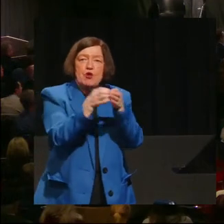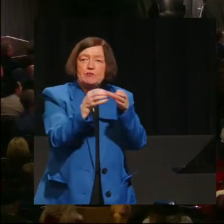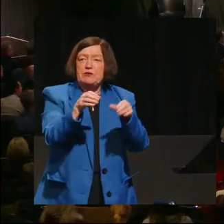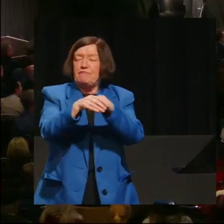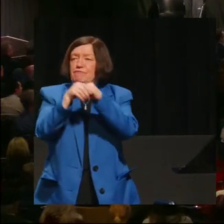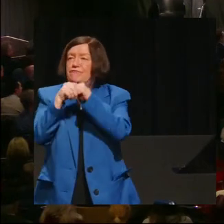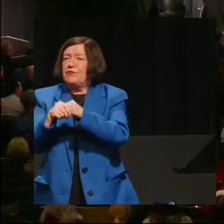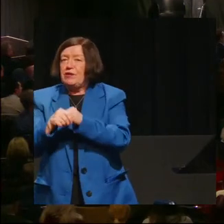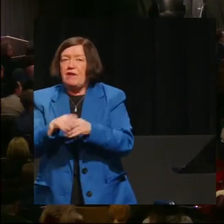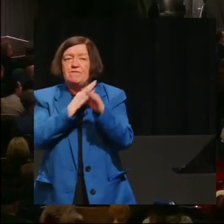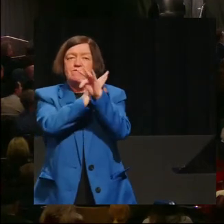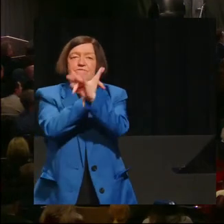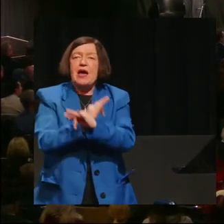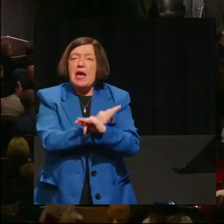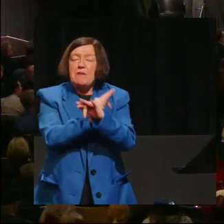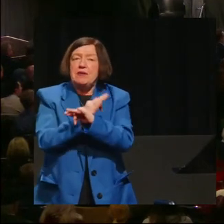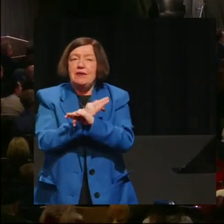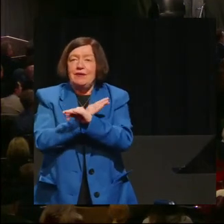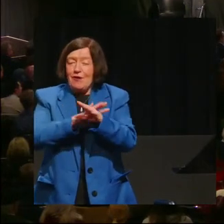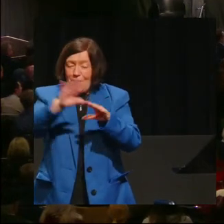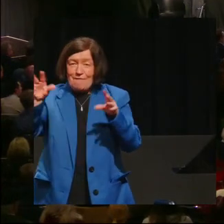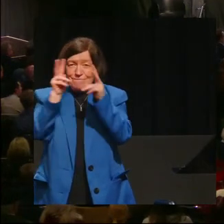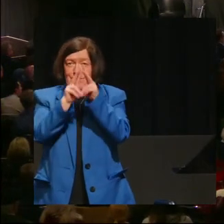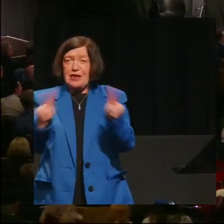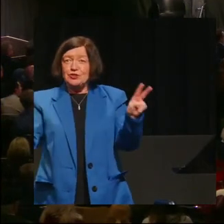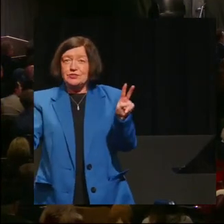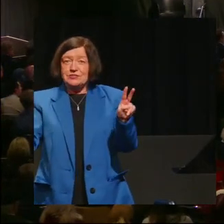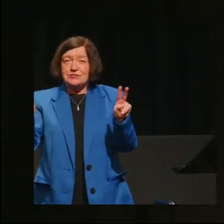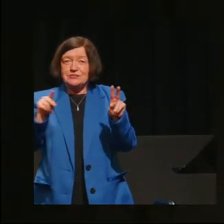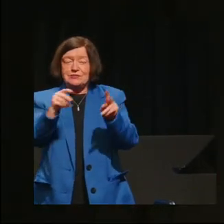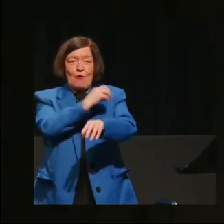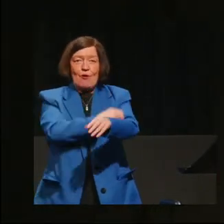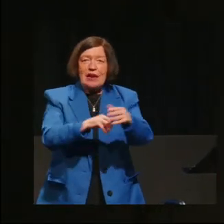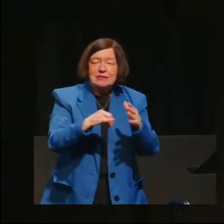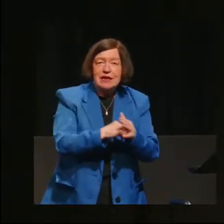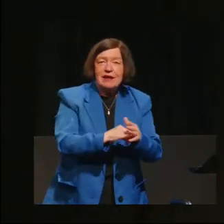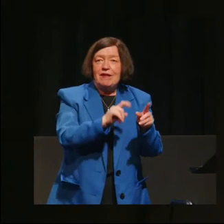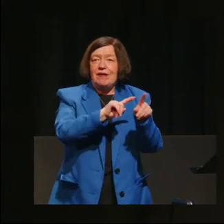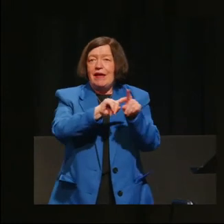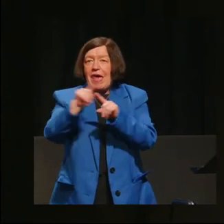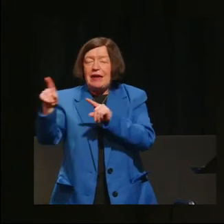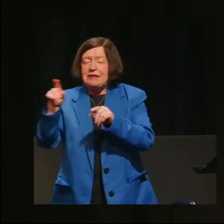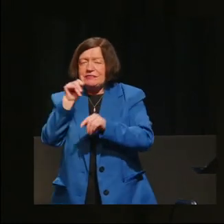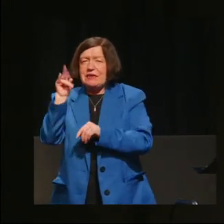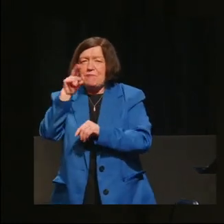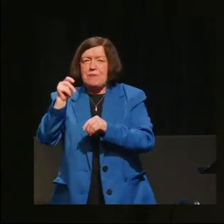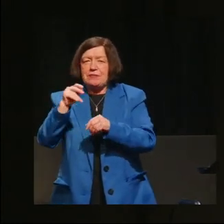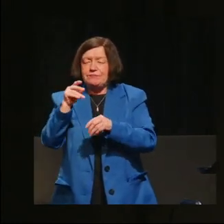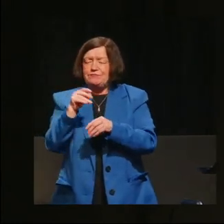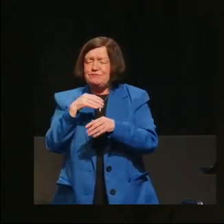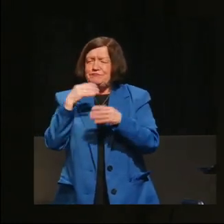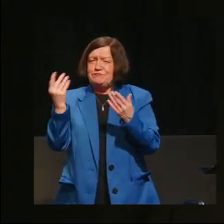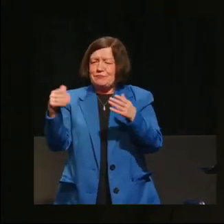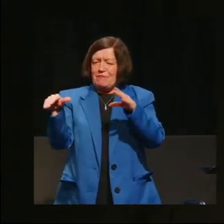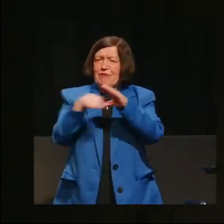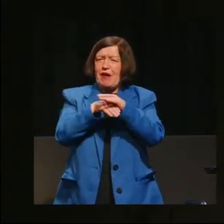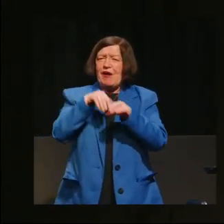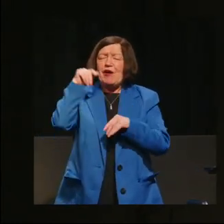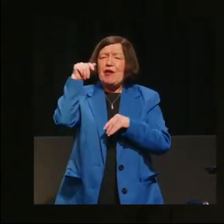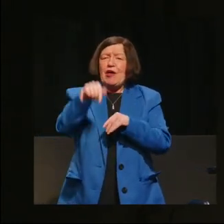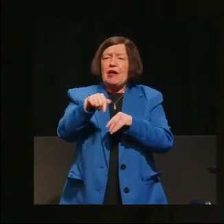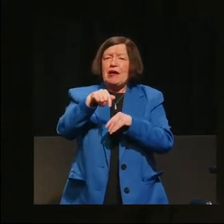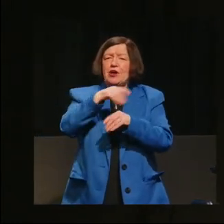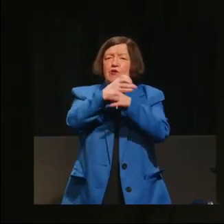friends, families, whole villages, organizations, and diplomats. There were nations such